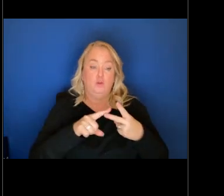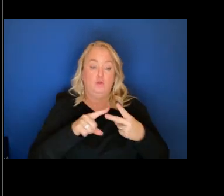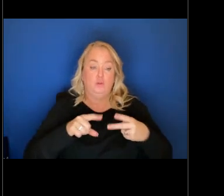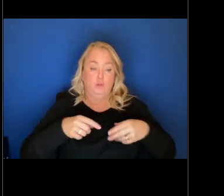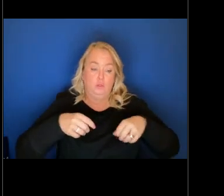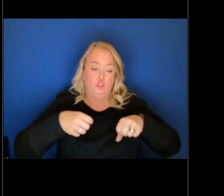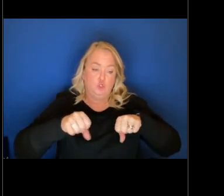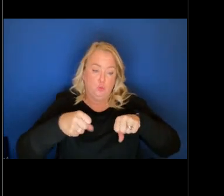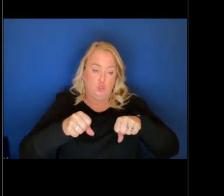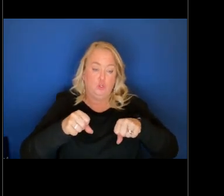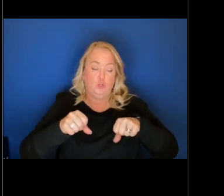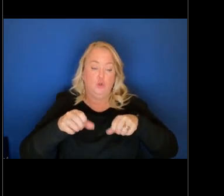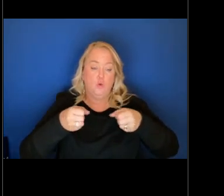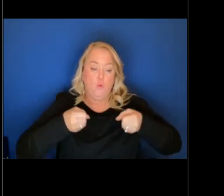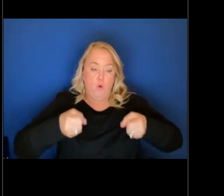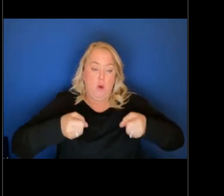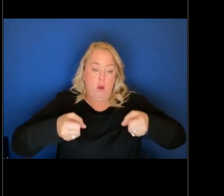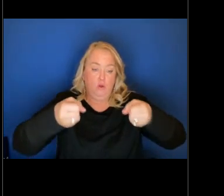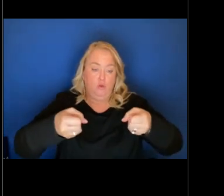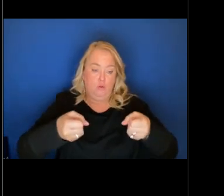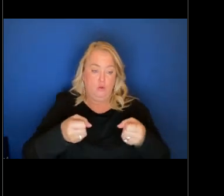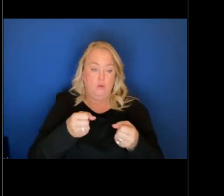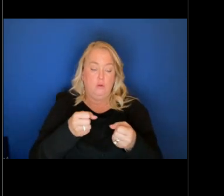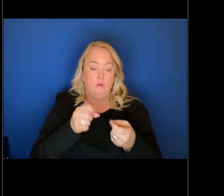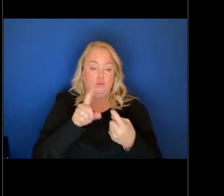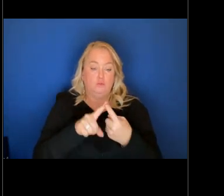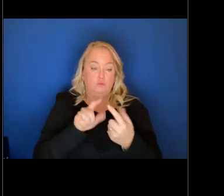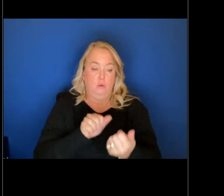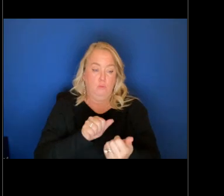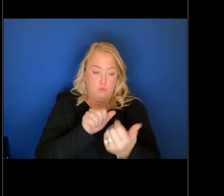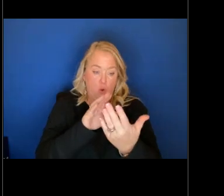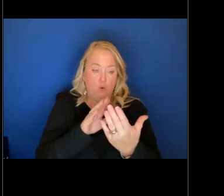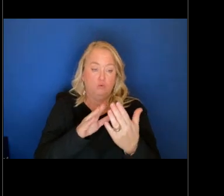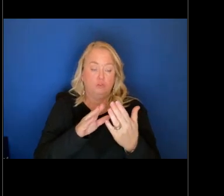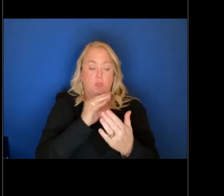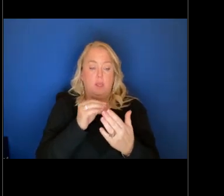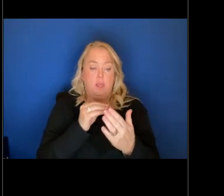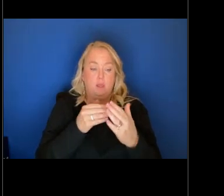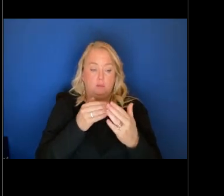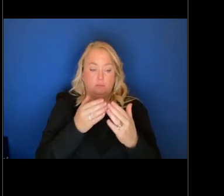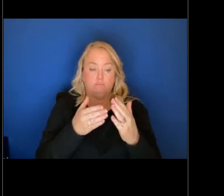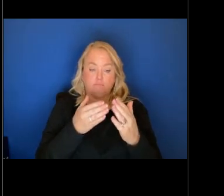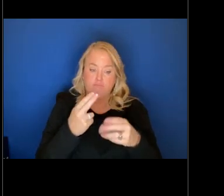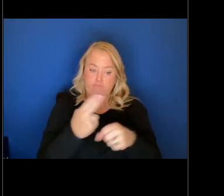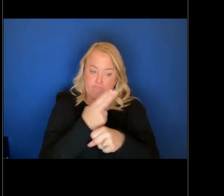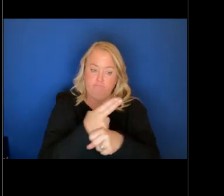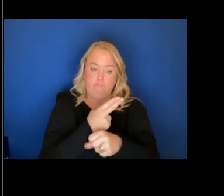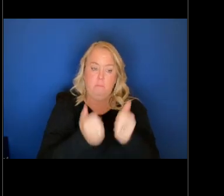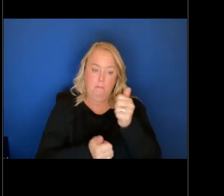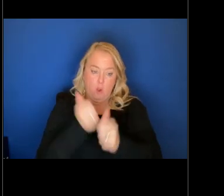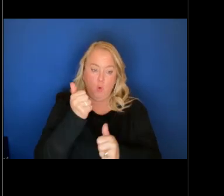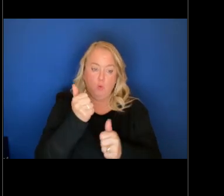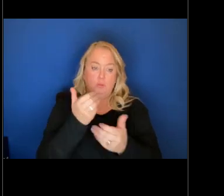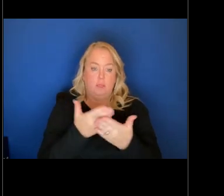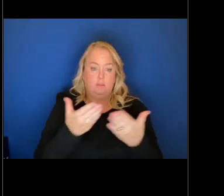scooter, or walker to approach and operate most appliances and fixtures.